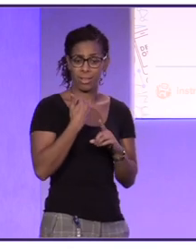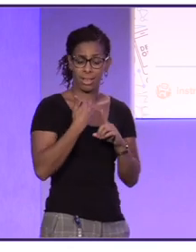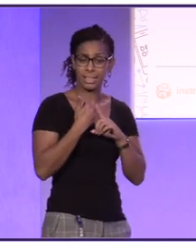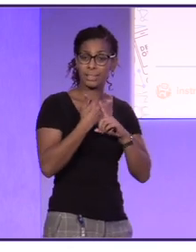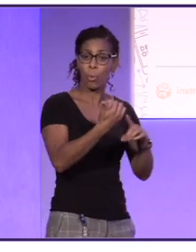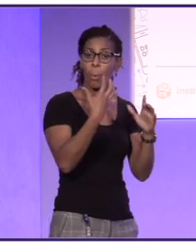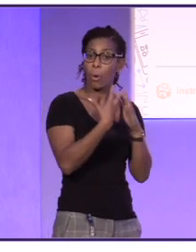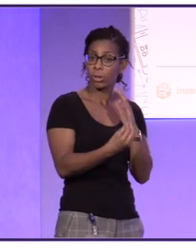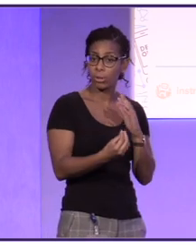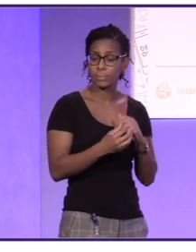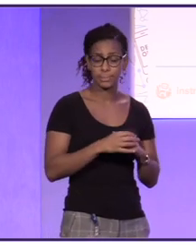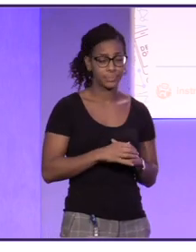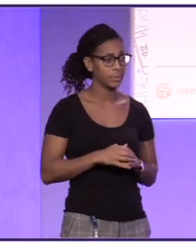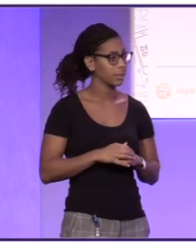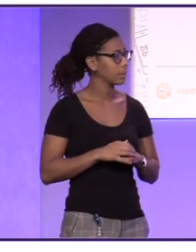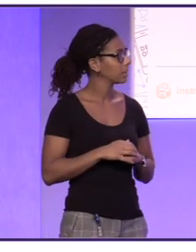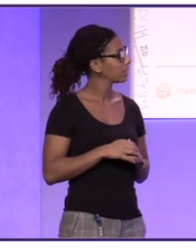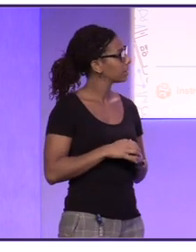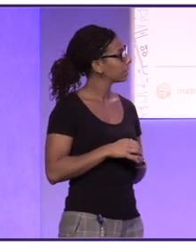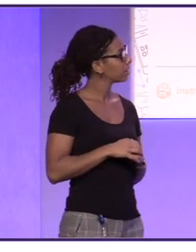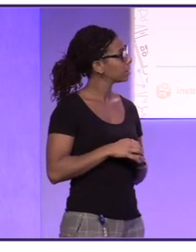use.